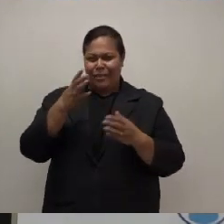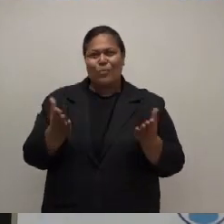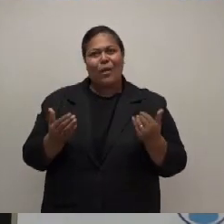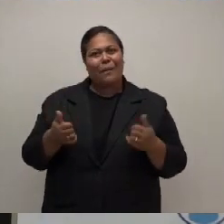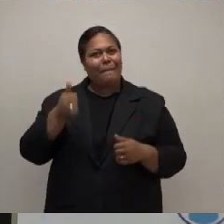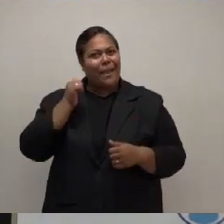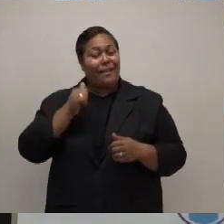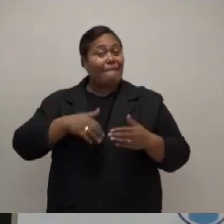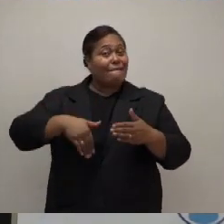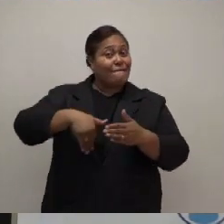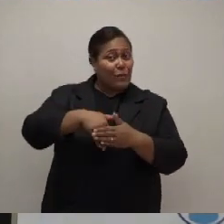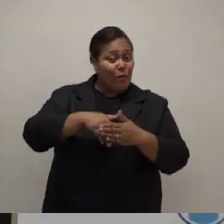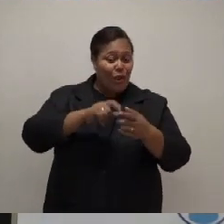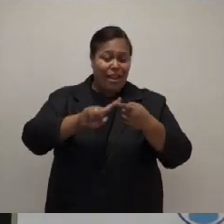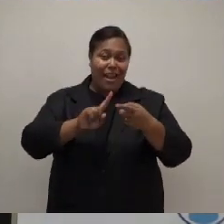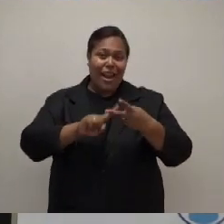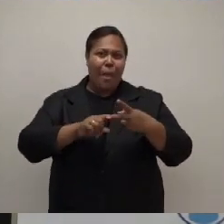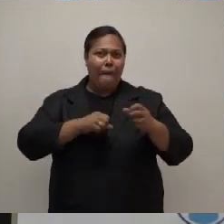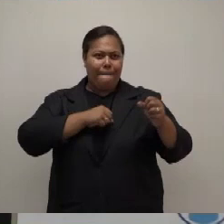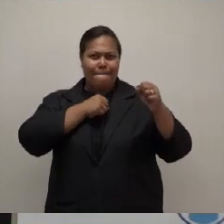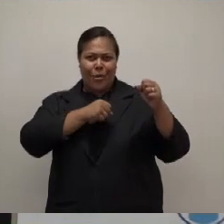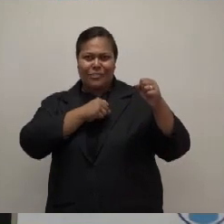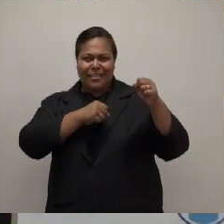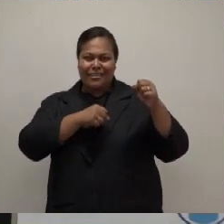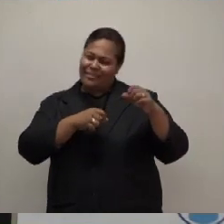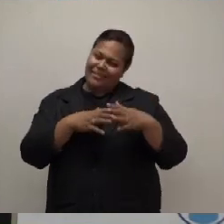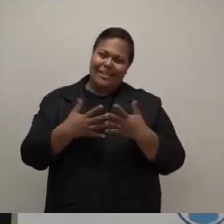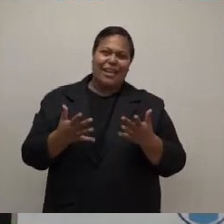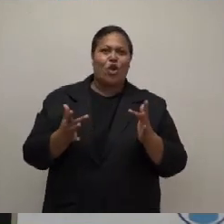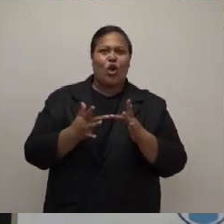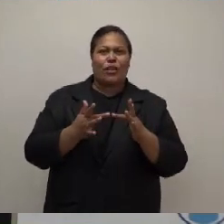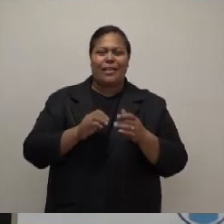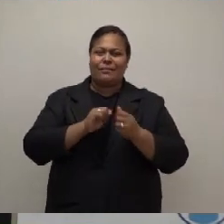boxing, and all other contact sports as well.